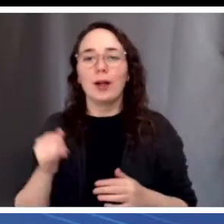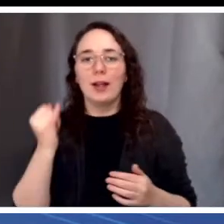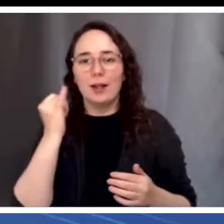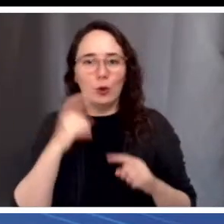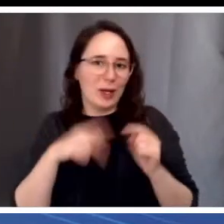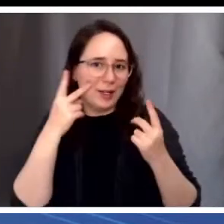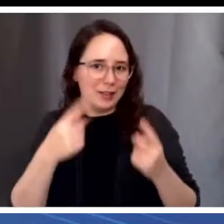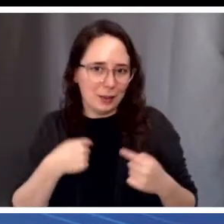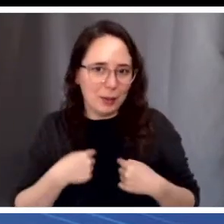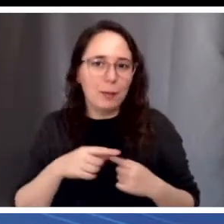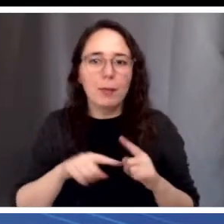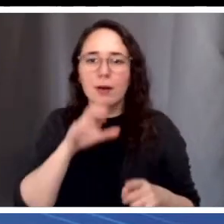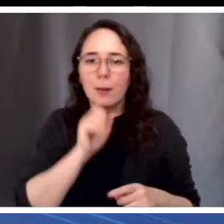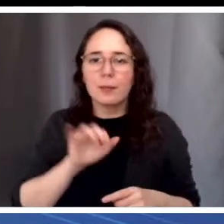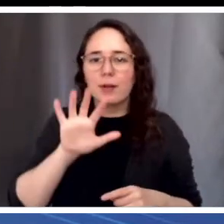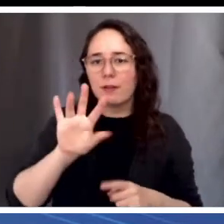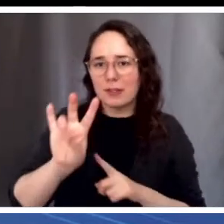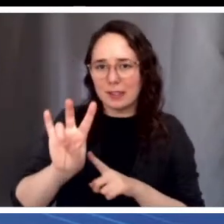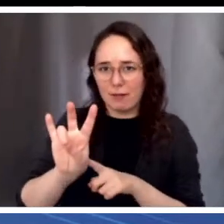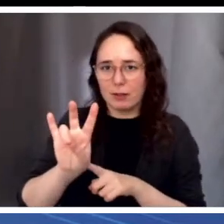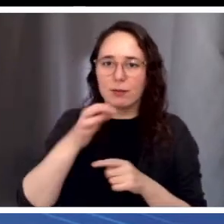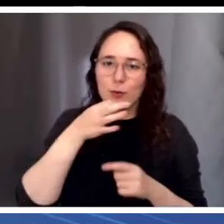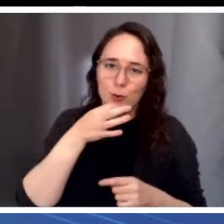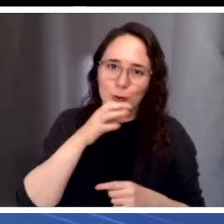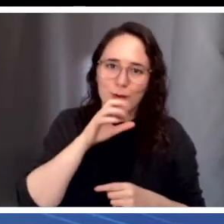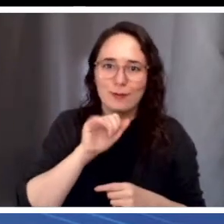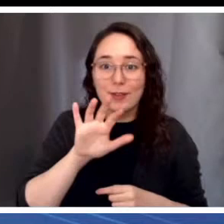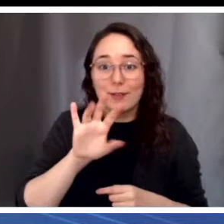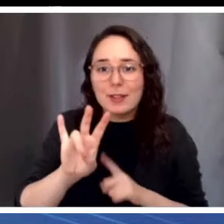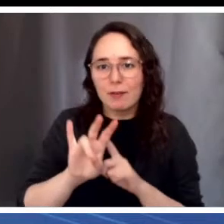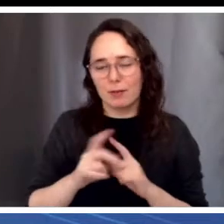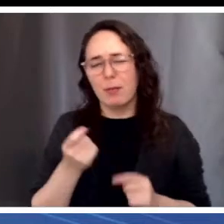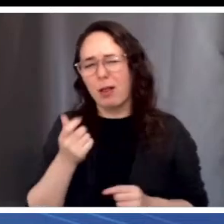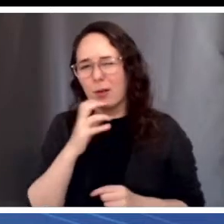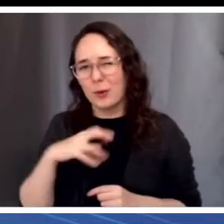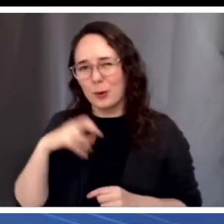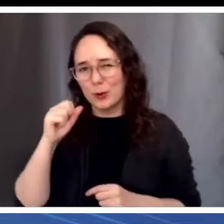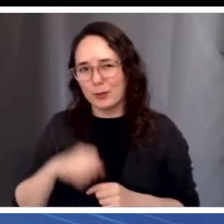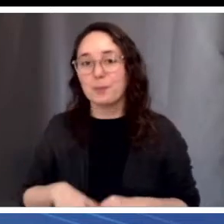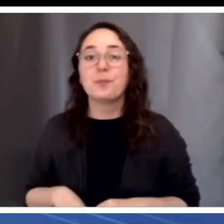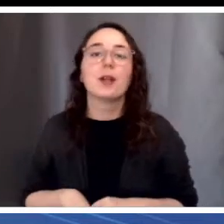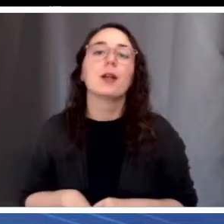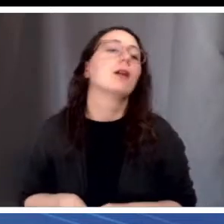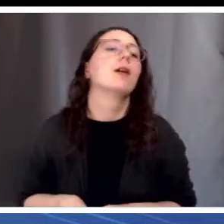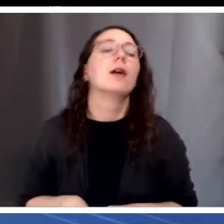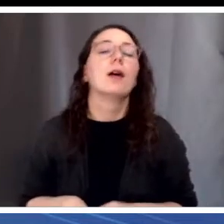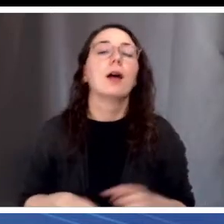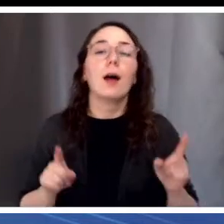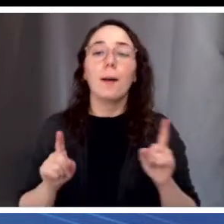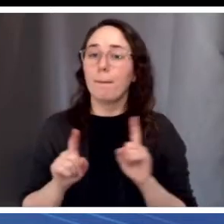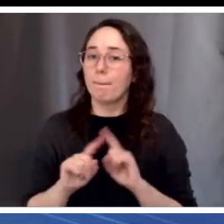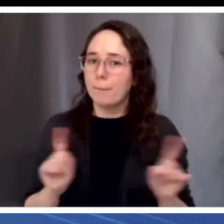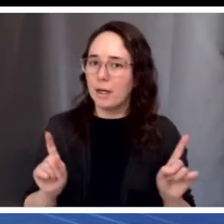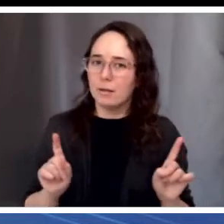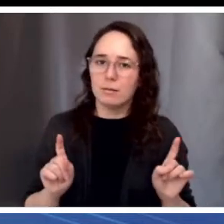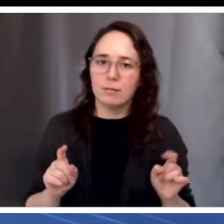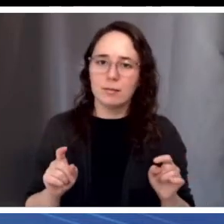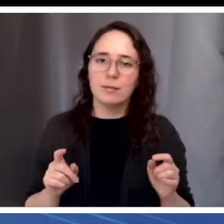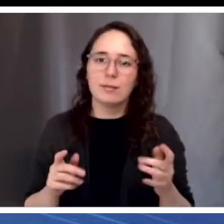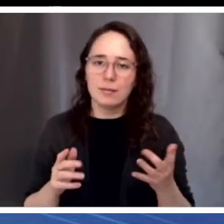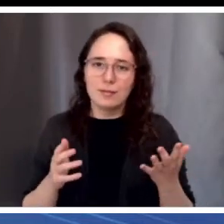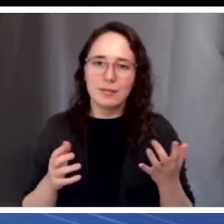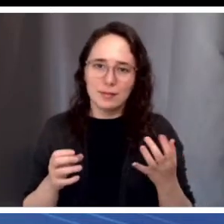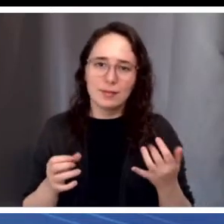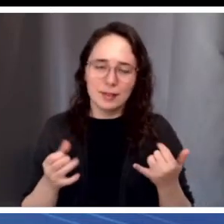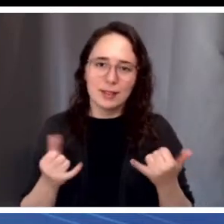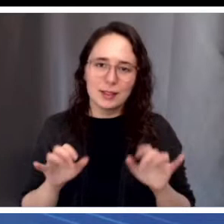me, but I'm actually 57, almost 57. So I'm on the older side here, but that doesn't make it any less important. Um, my,